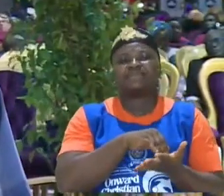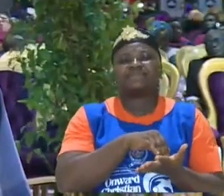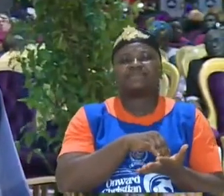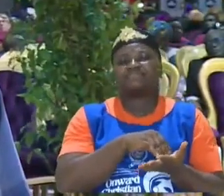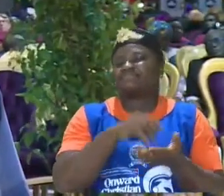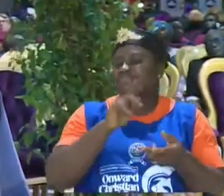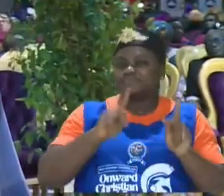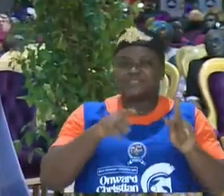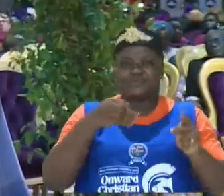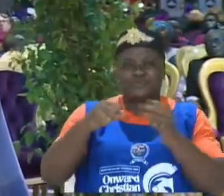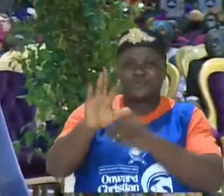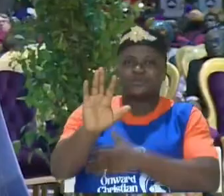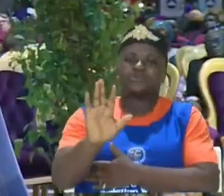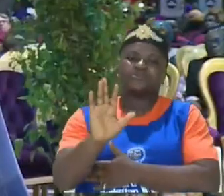Brethren,